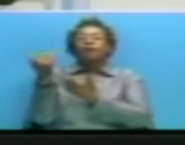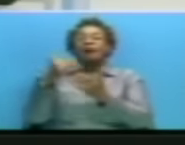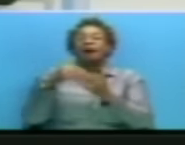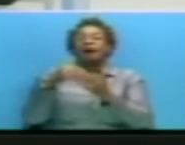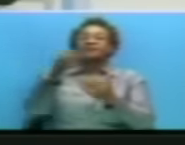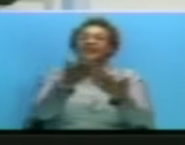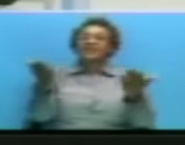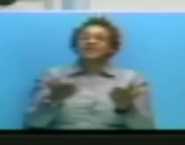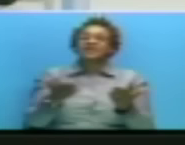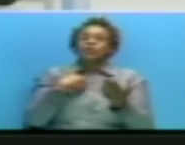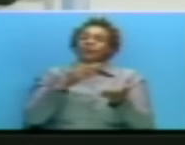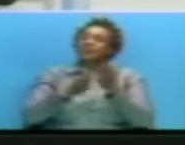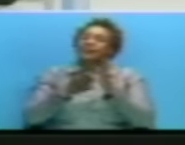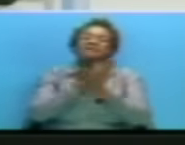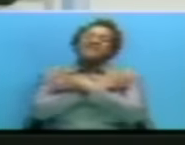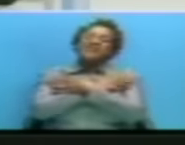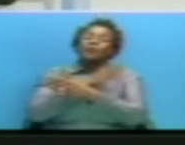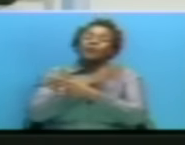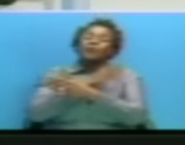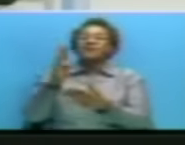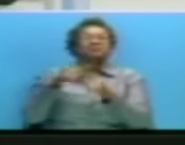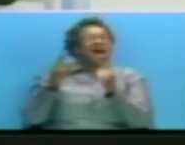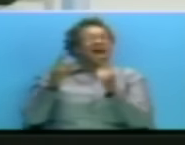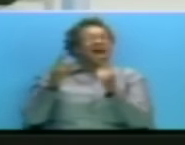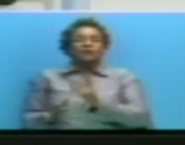this, we'll still be friends with Bonface. Because it's not personal.